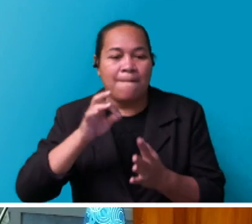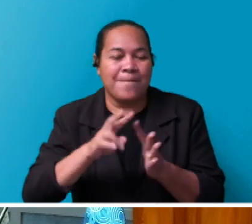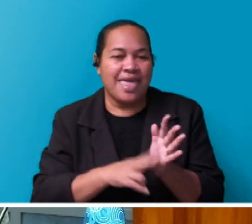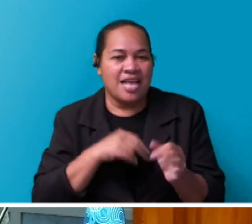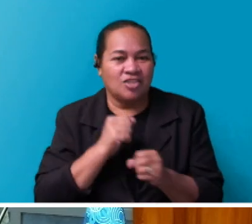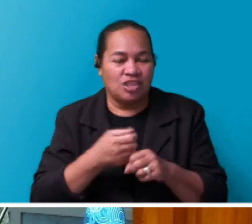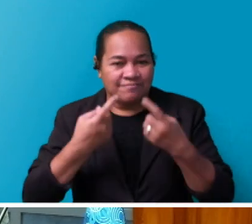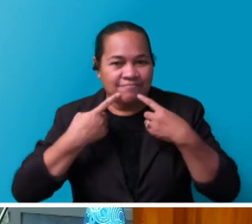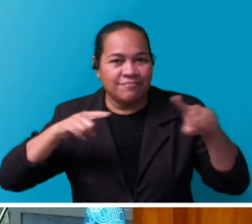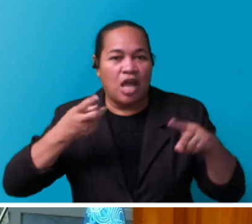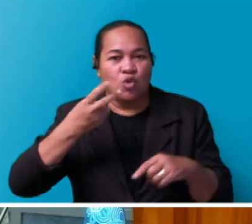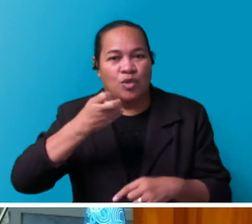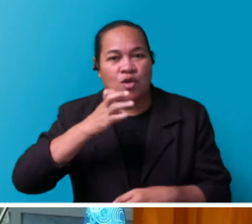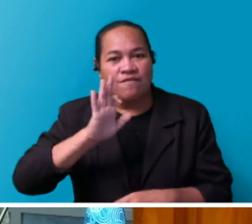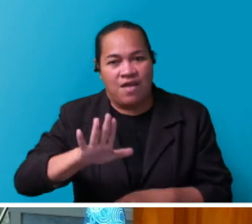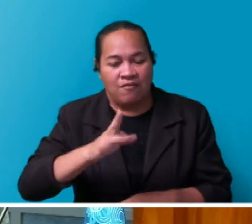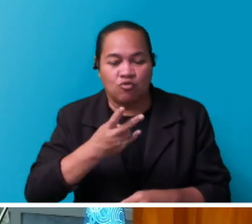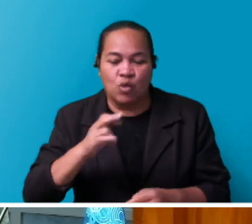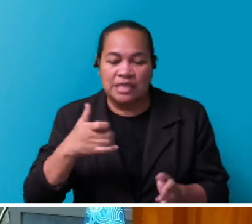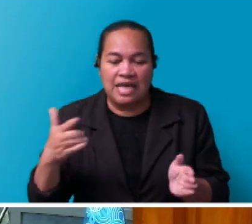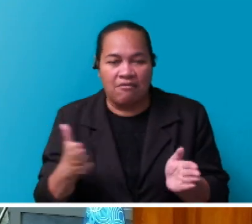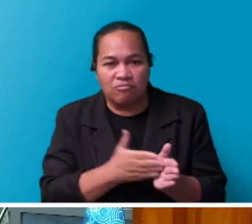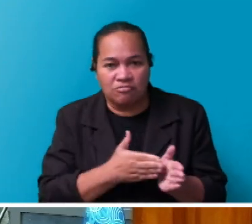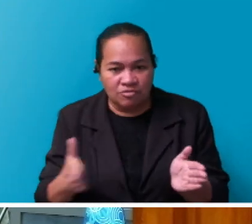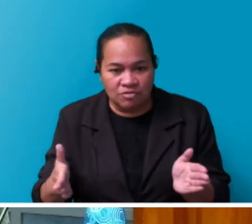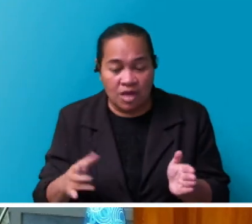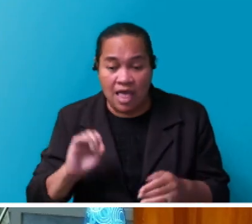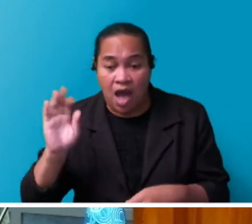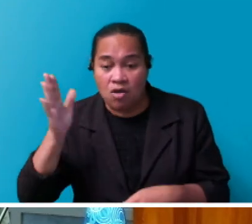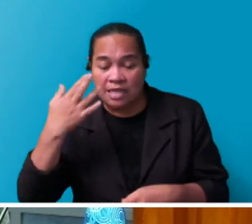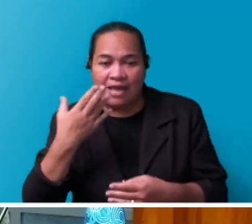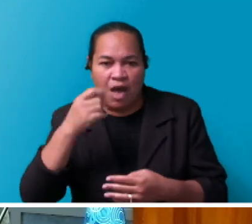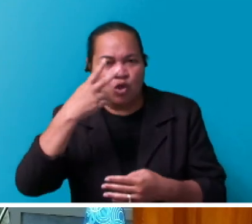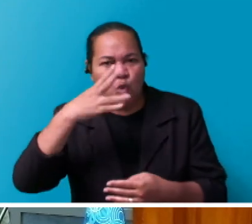Declaration 2025-2027, which outlines 20